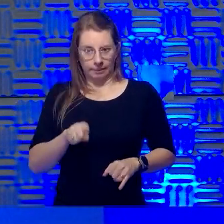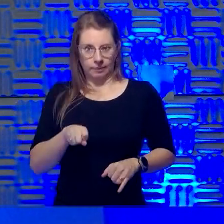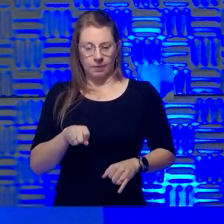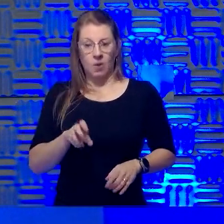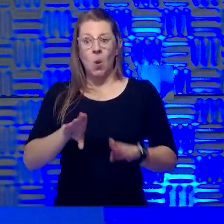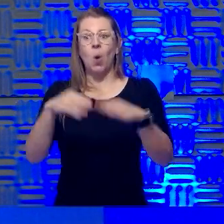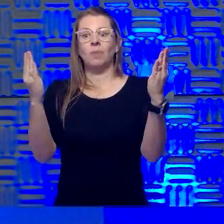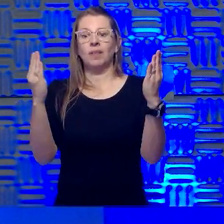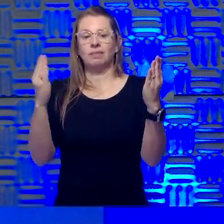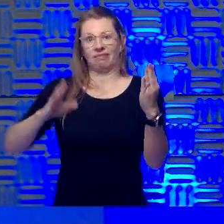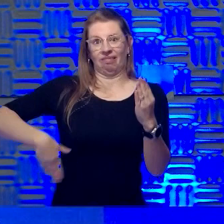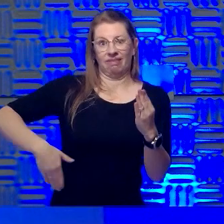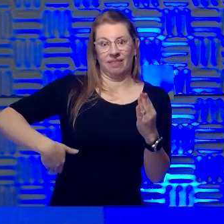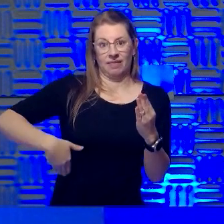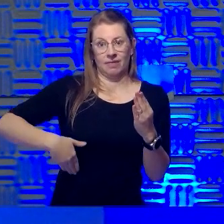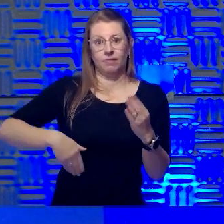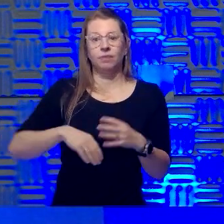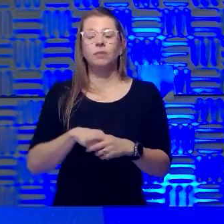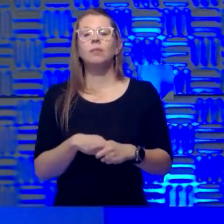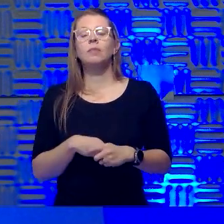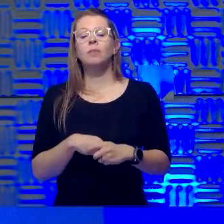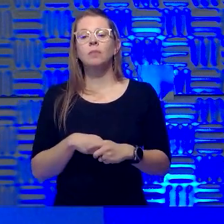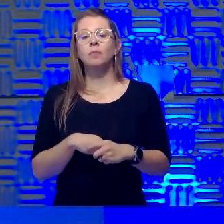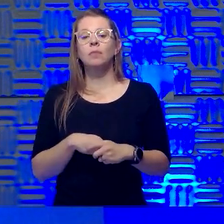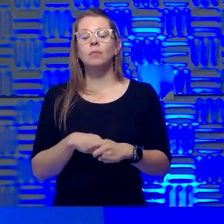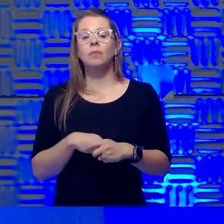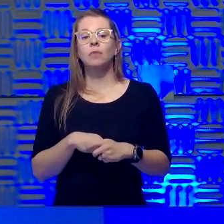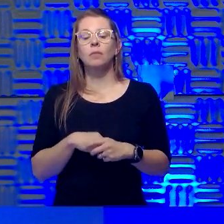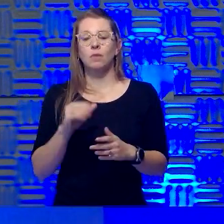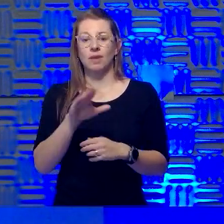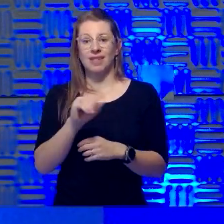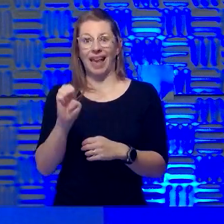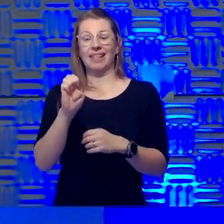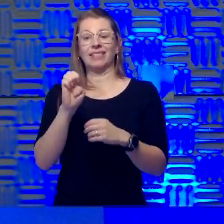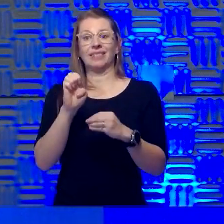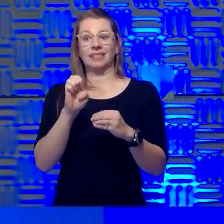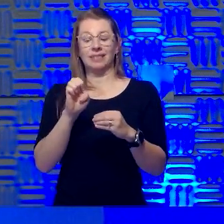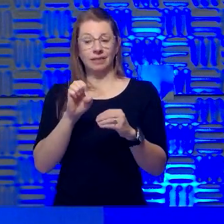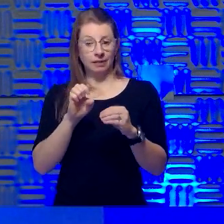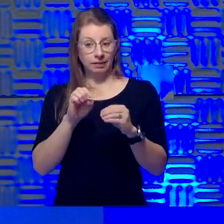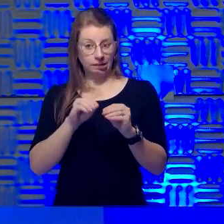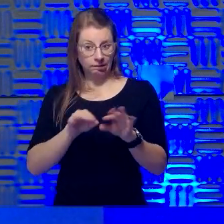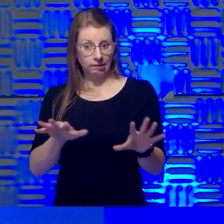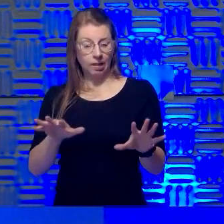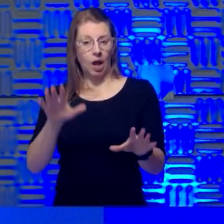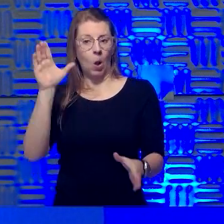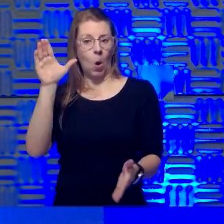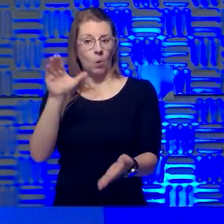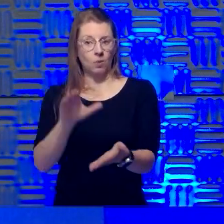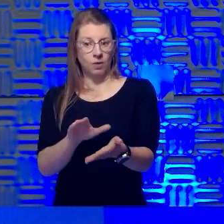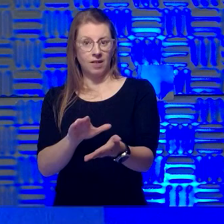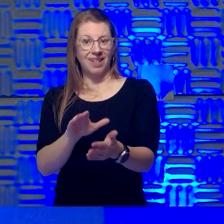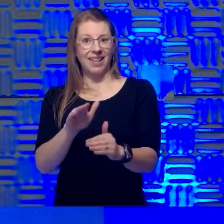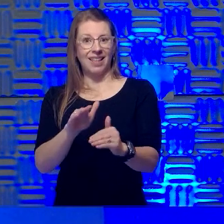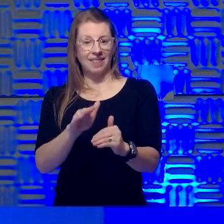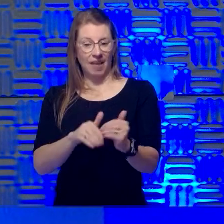open. So probably the amount of cases or the prevalence in the community is probably lower now than it will